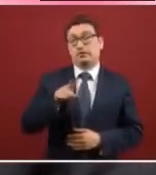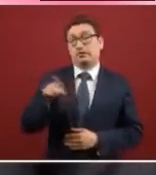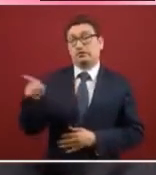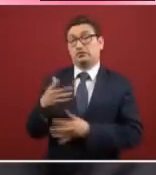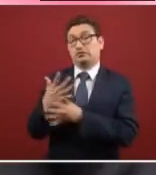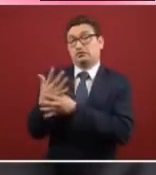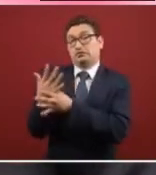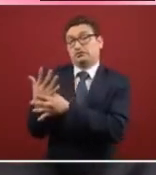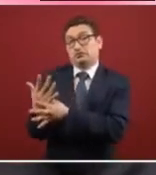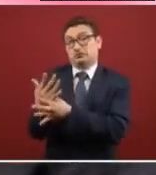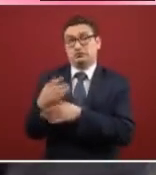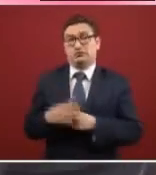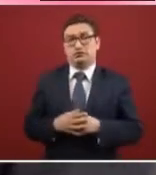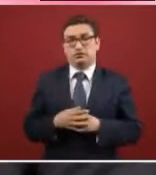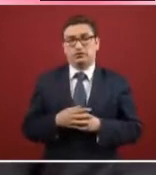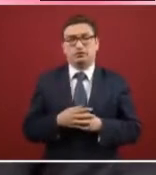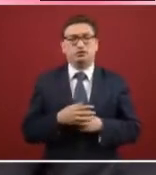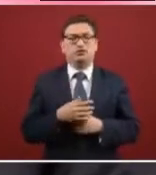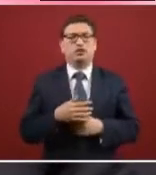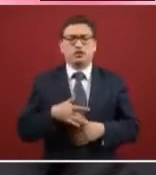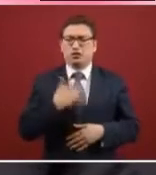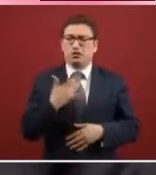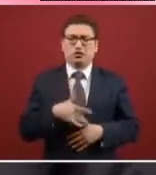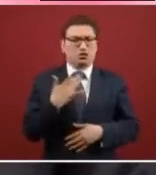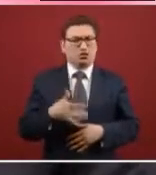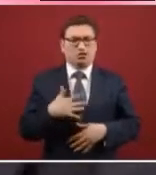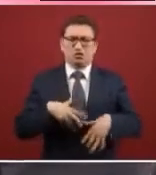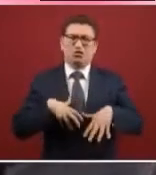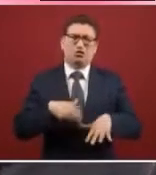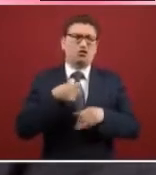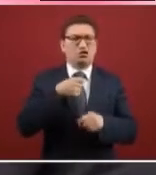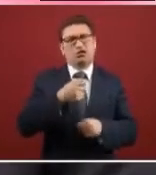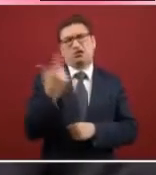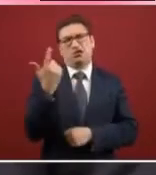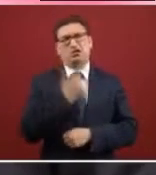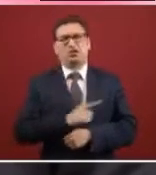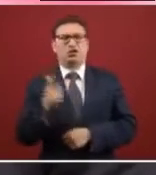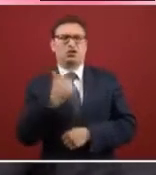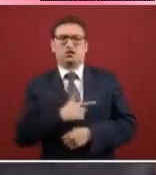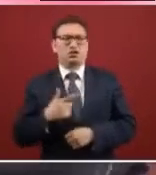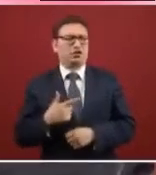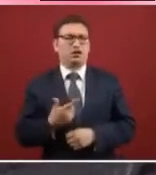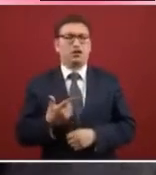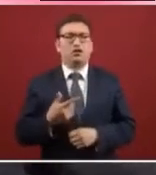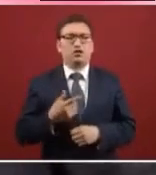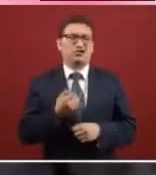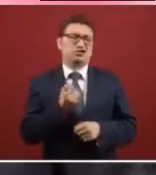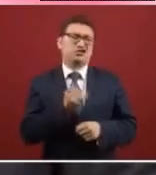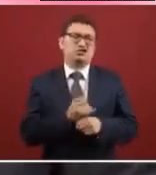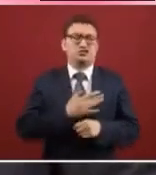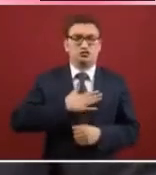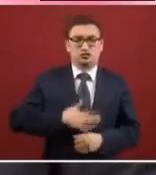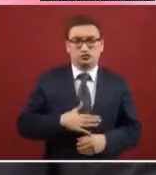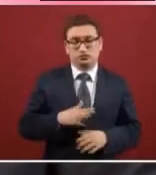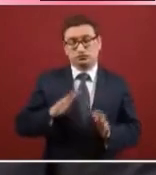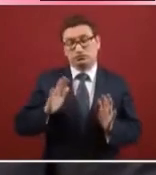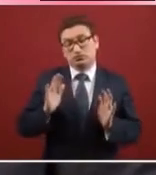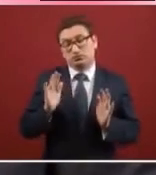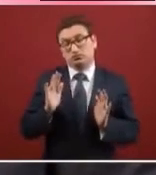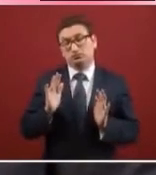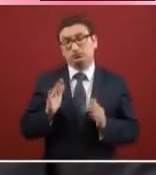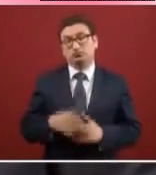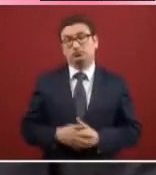to present la inconformidad how they, why they were not happy. Una injusticia. Like it was some kind of